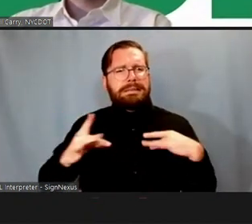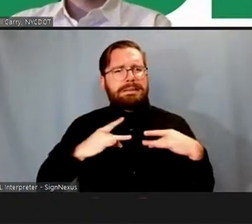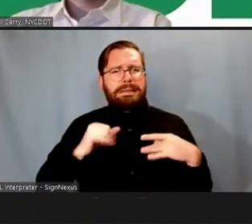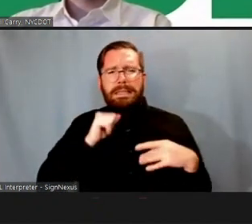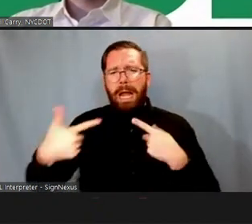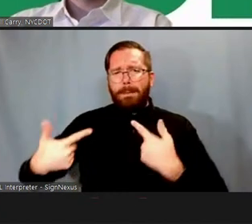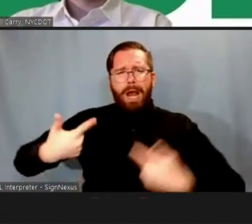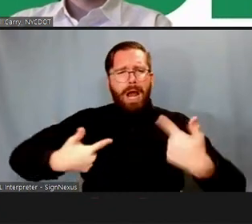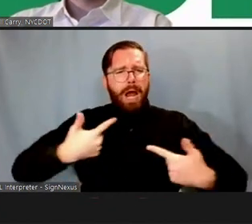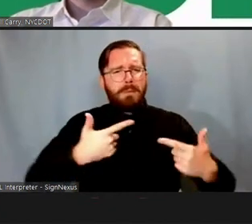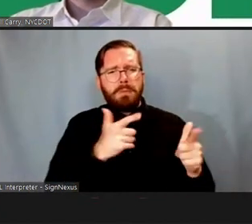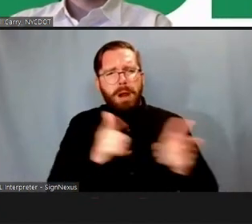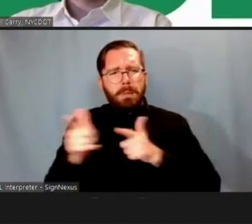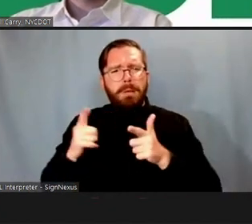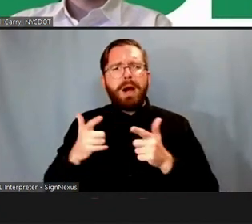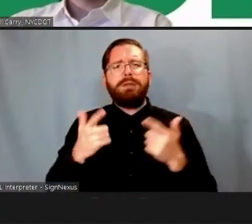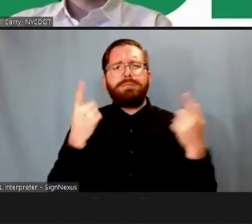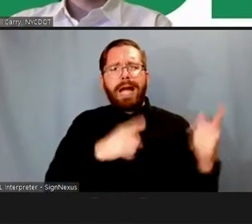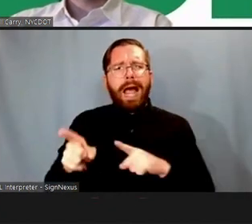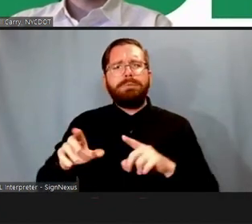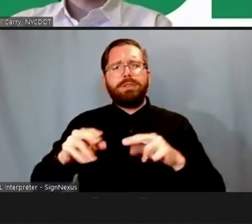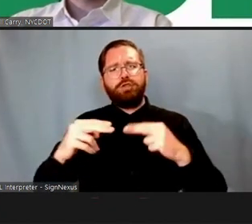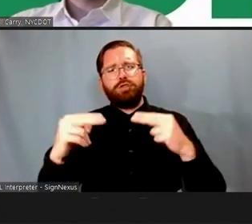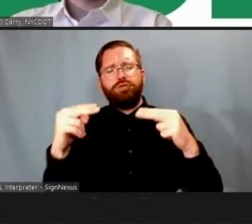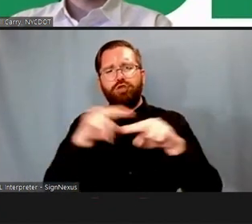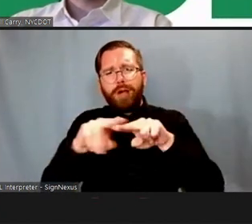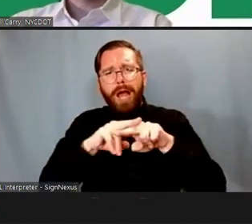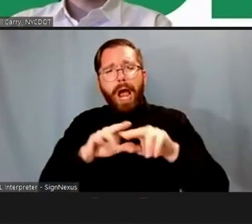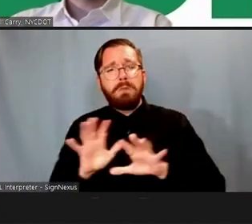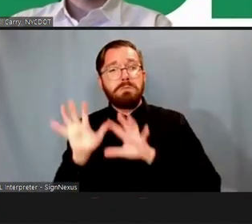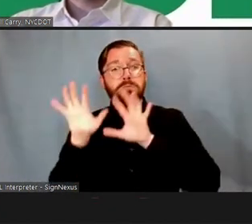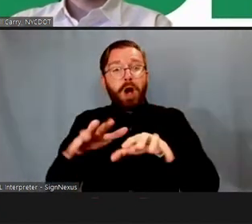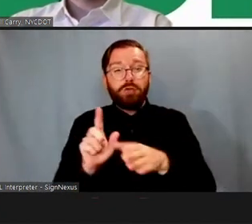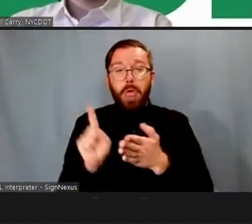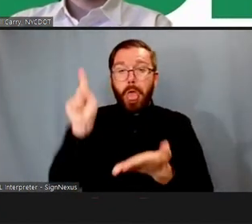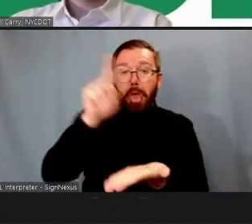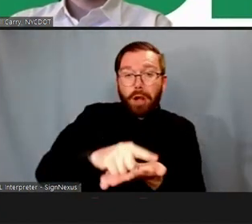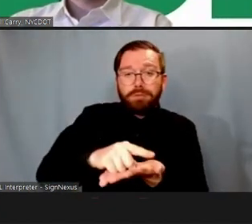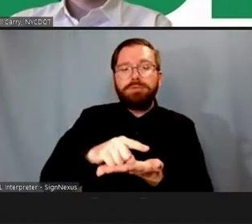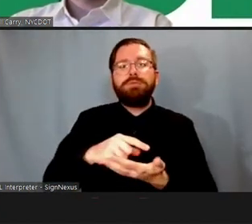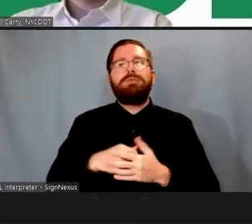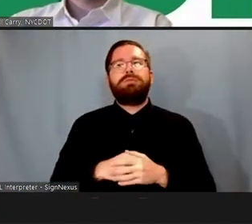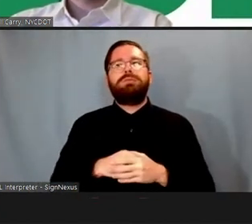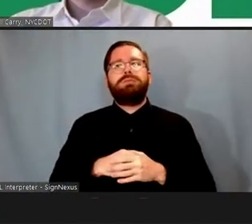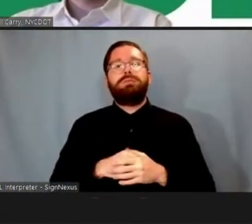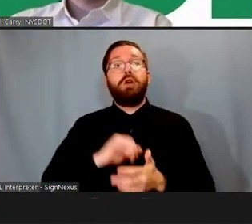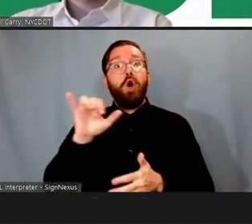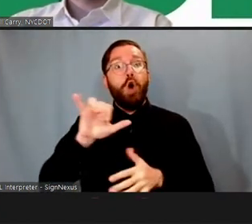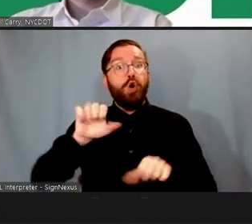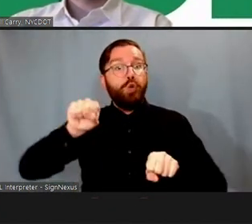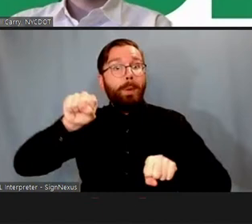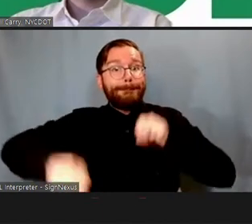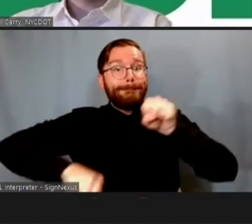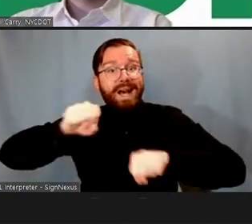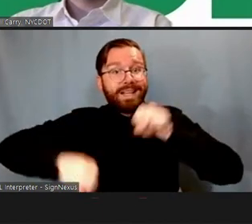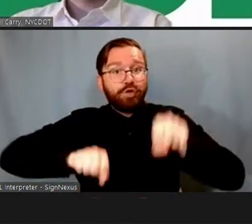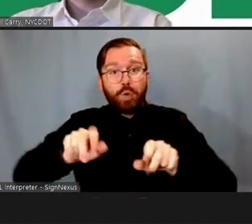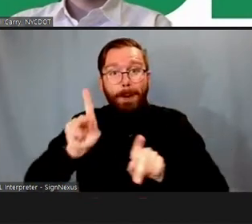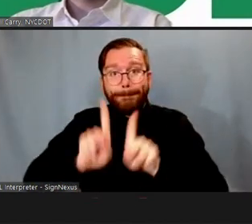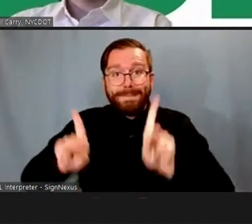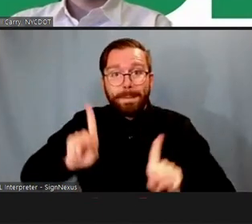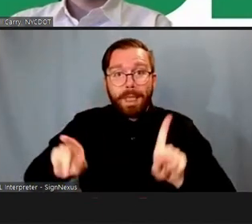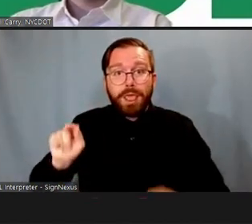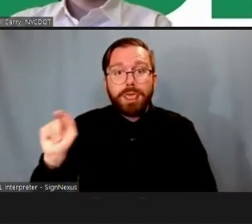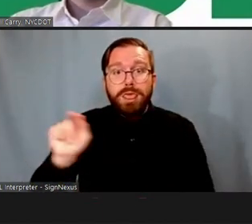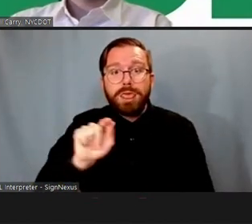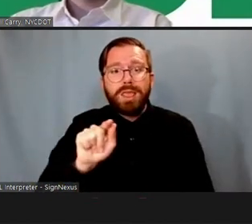subway pushed into the tracks xyz also to the bicyclists they need to stop fighting with um